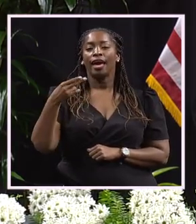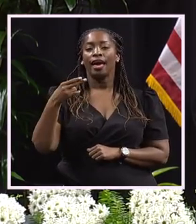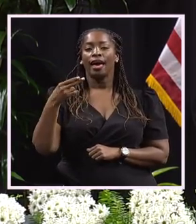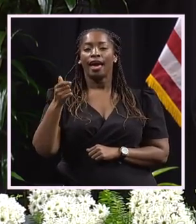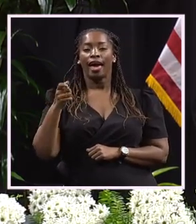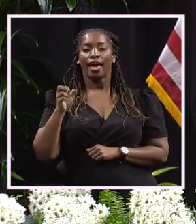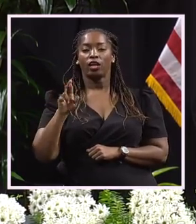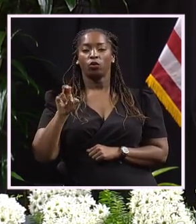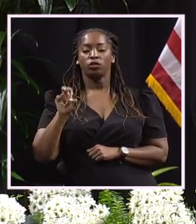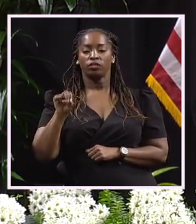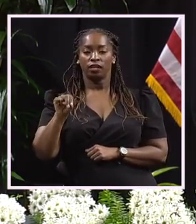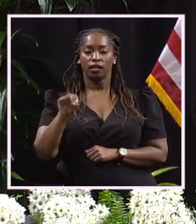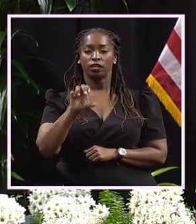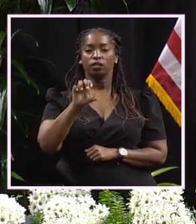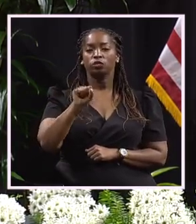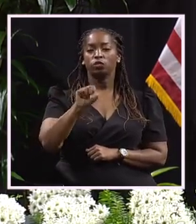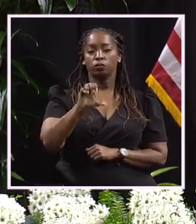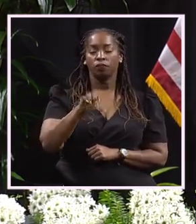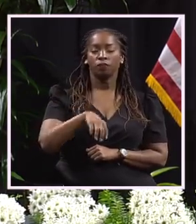Cinda Ann Adams,